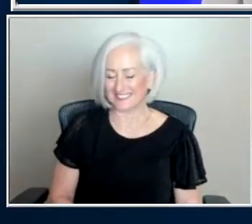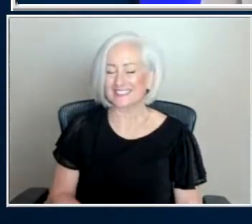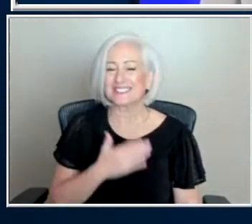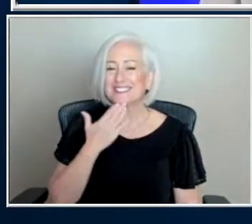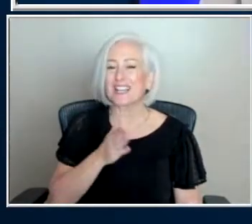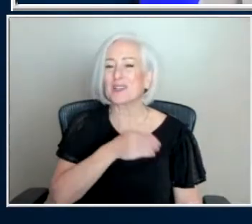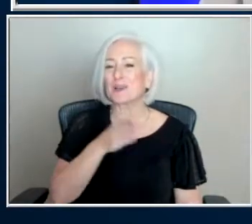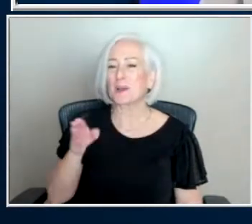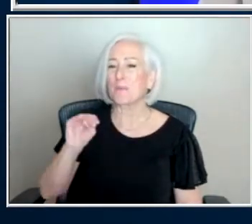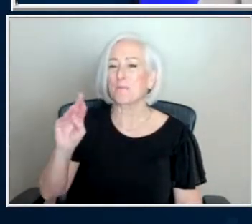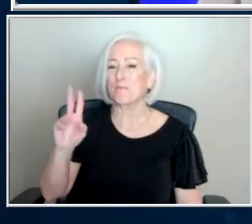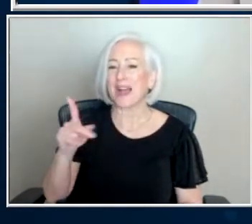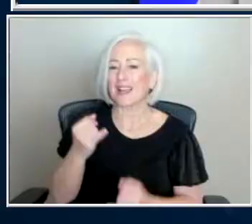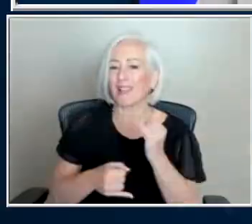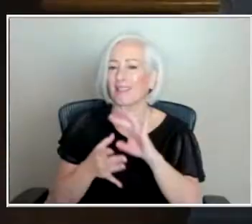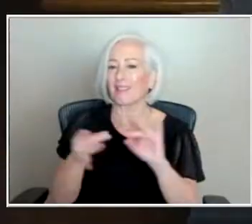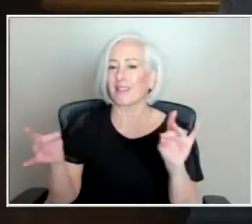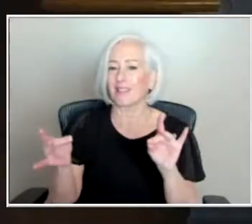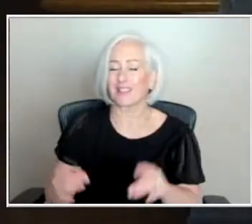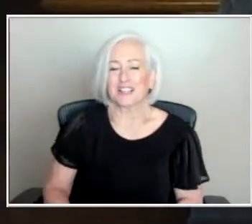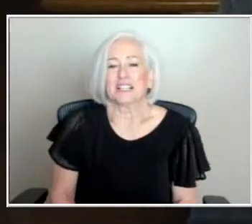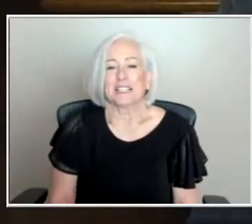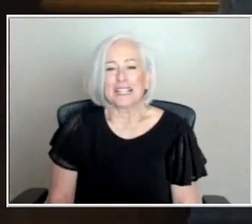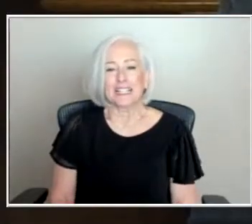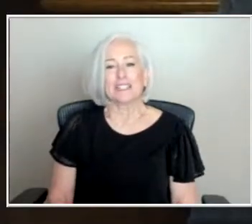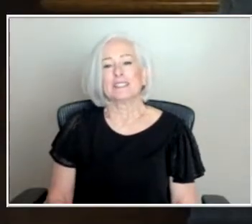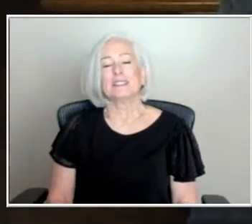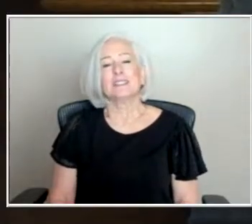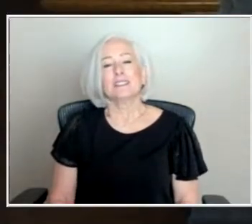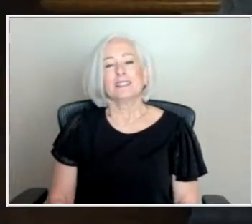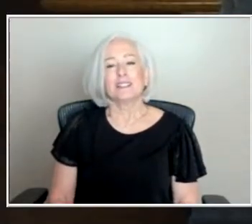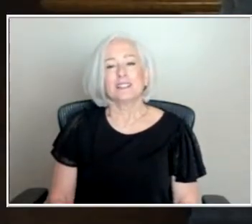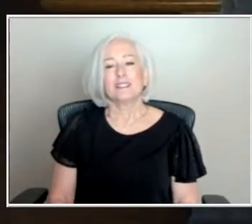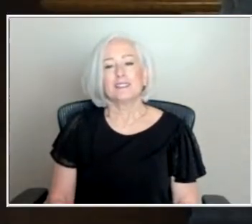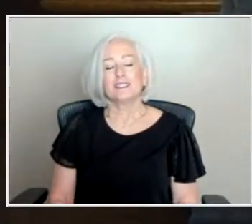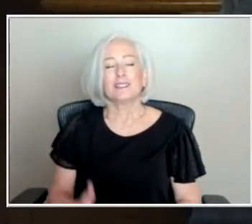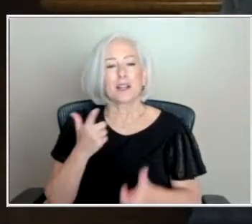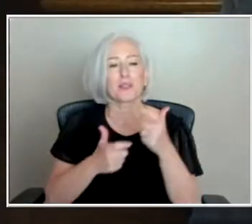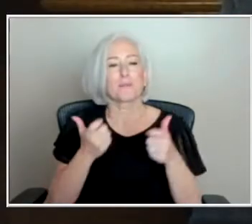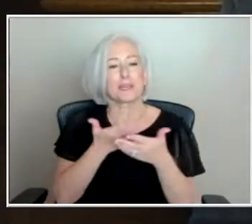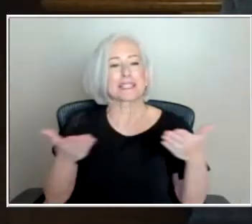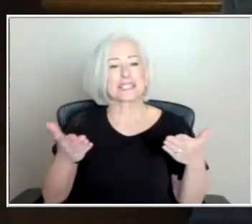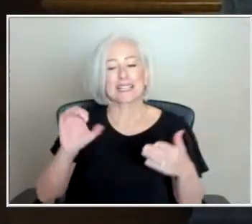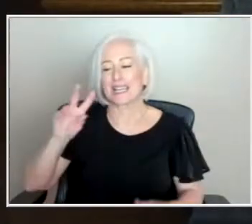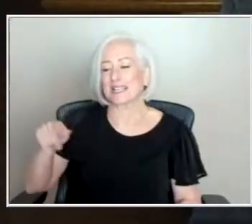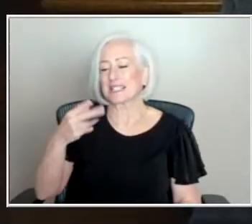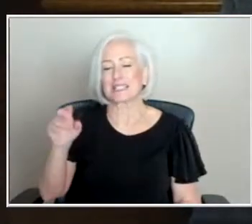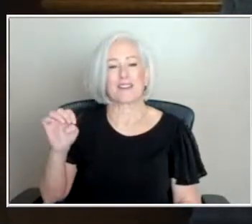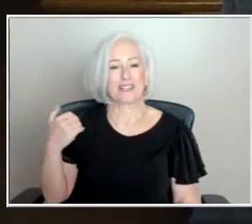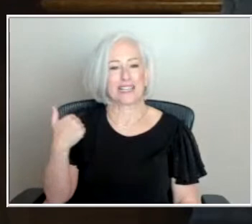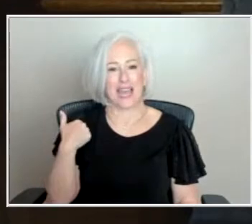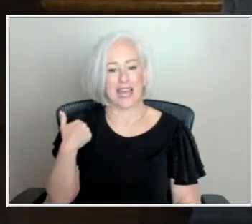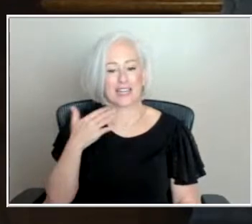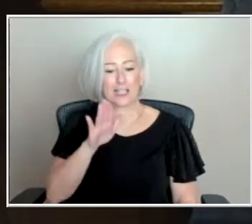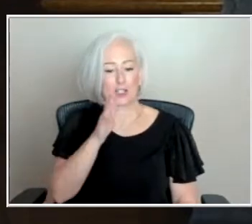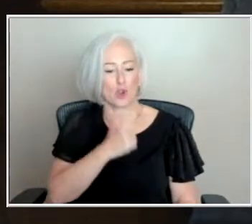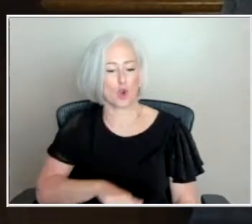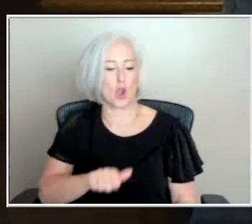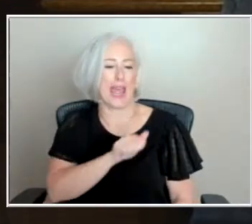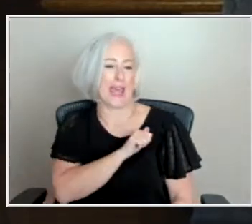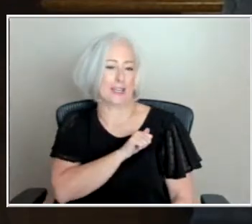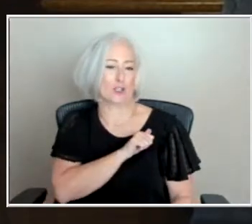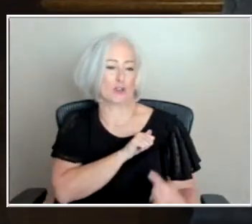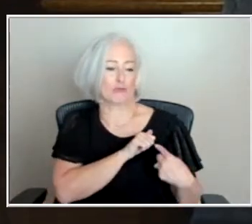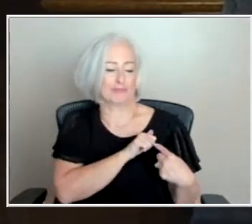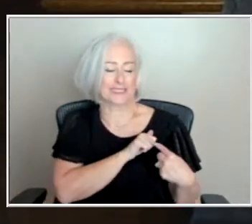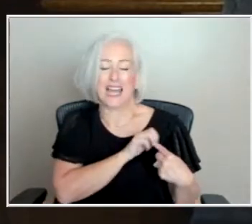takeaway today. I guess what I would say is the biggest thing that Stephanie had going for her was her attitude and the fact that she never,